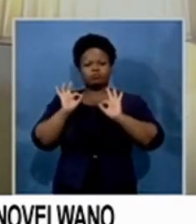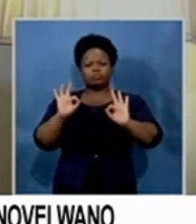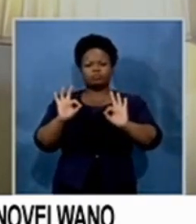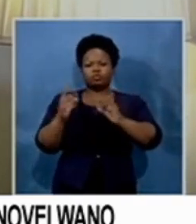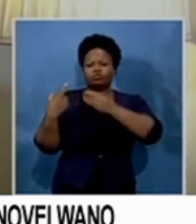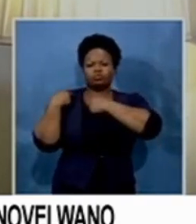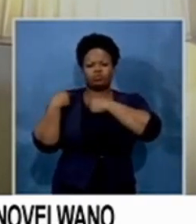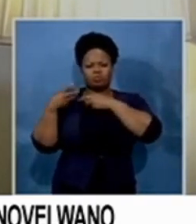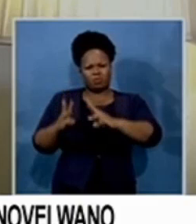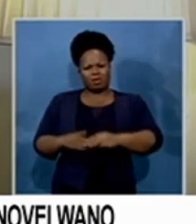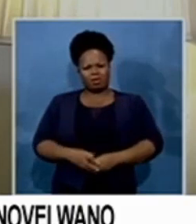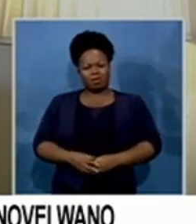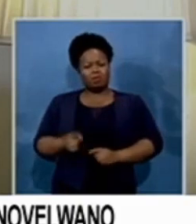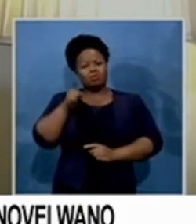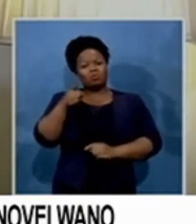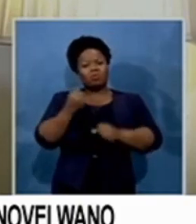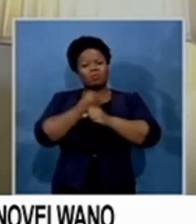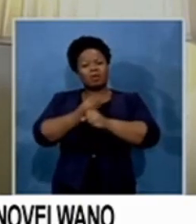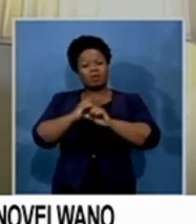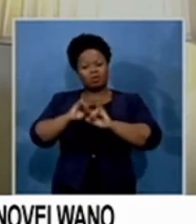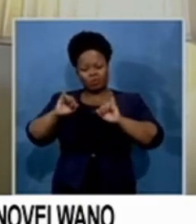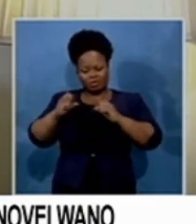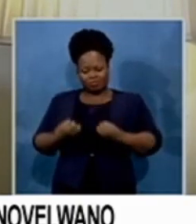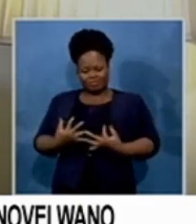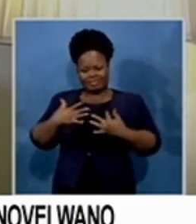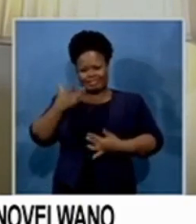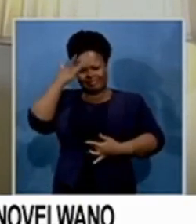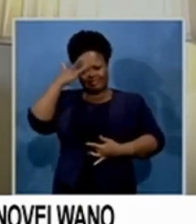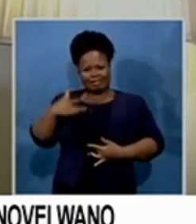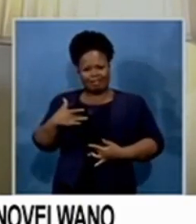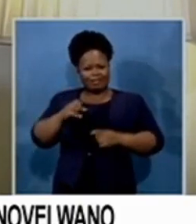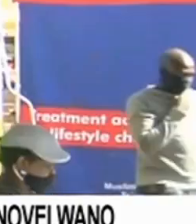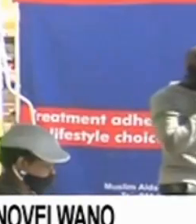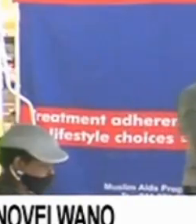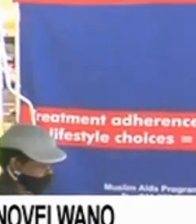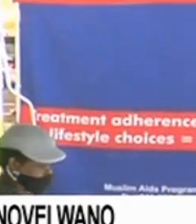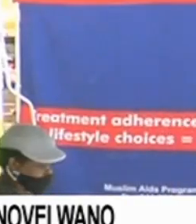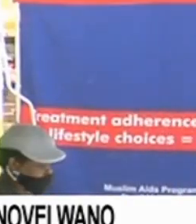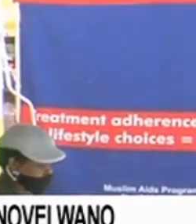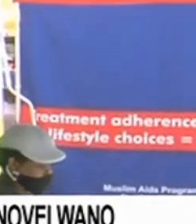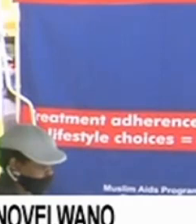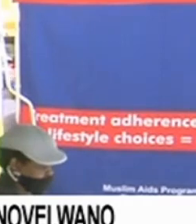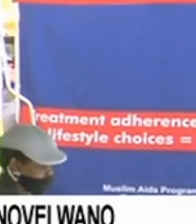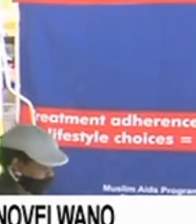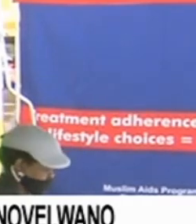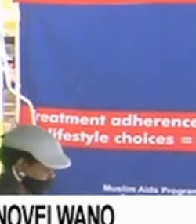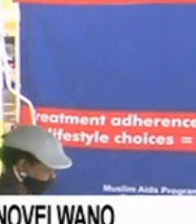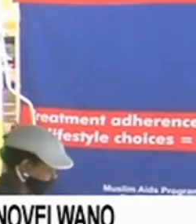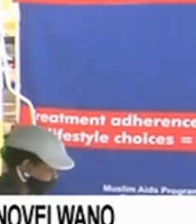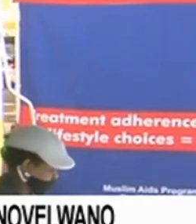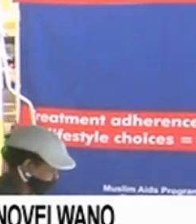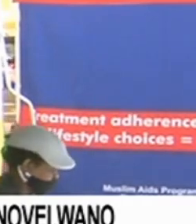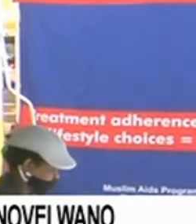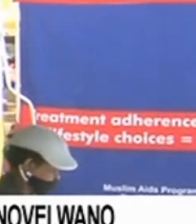do not become the infected and that we do not infect others. Njengoba unyaka omusha